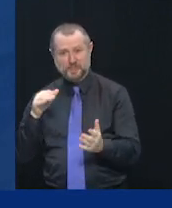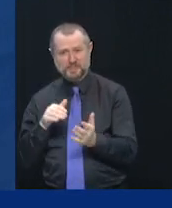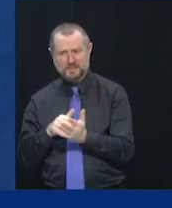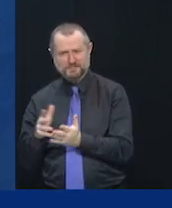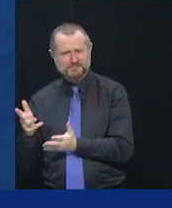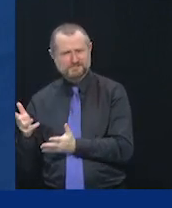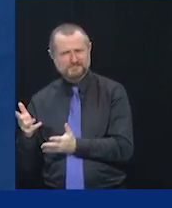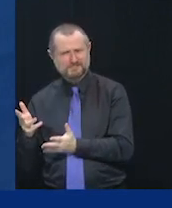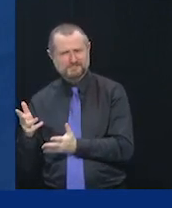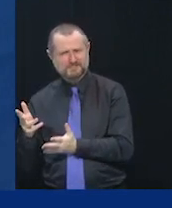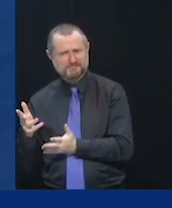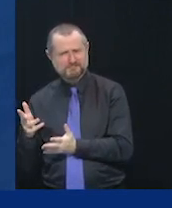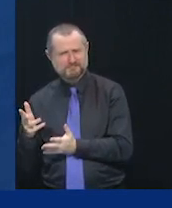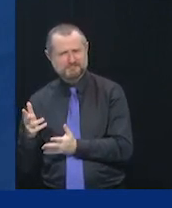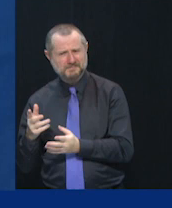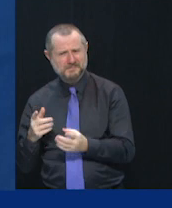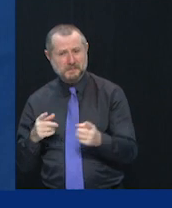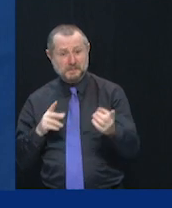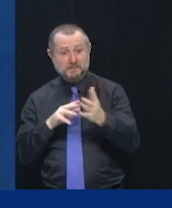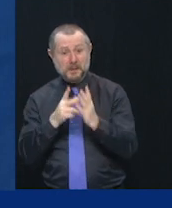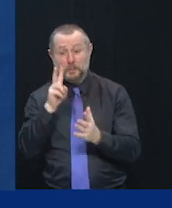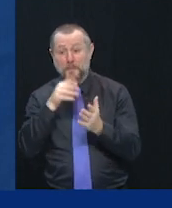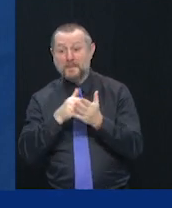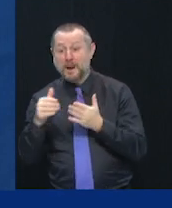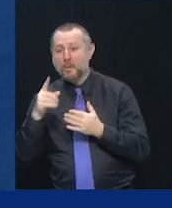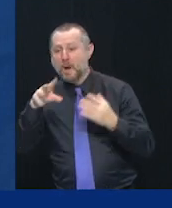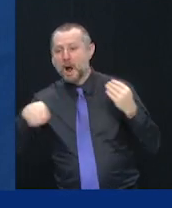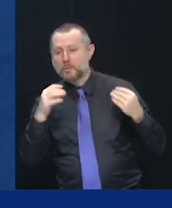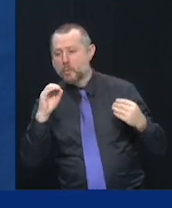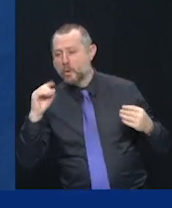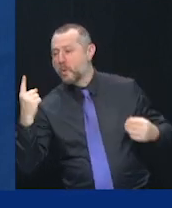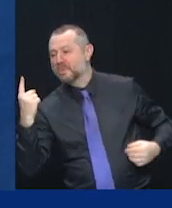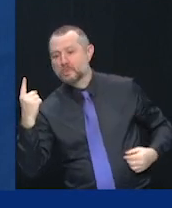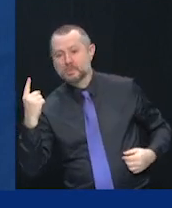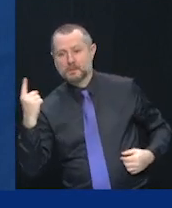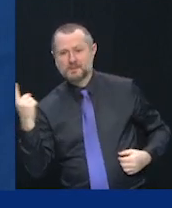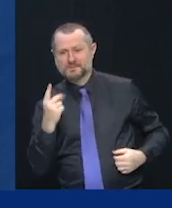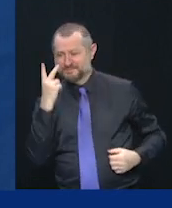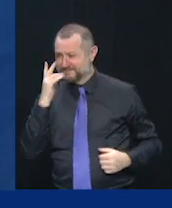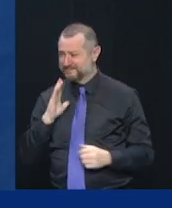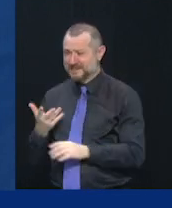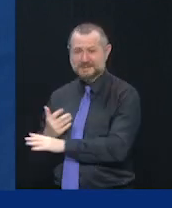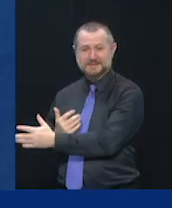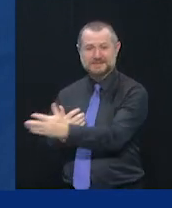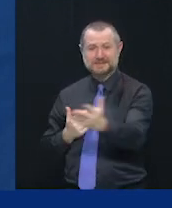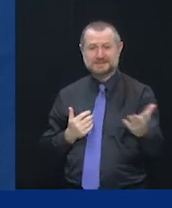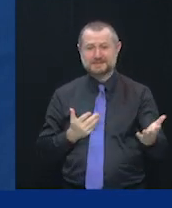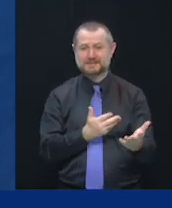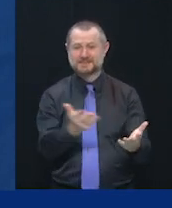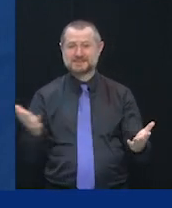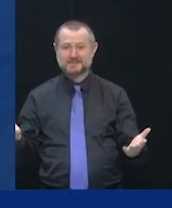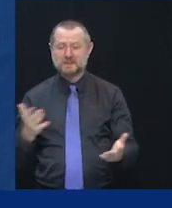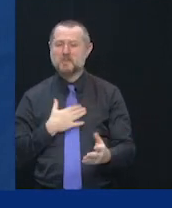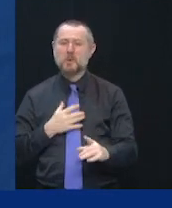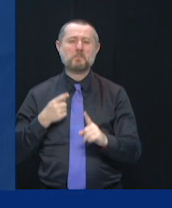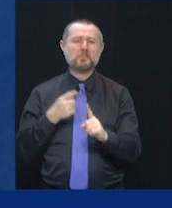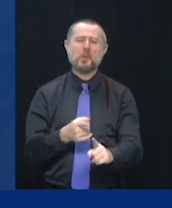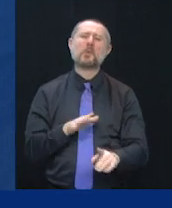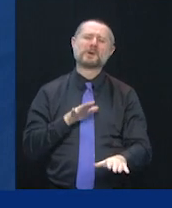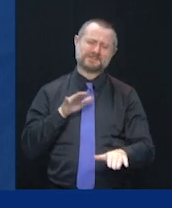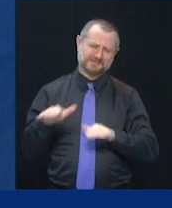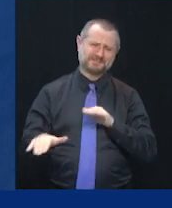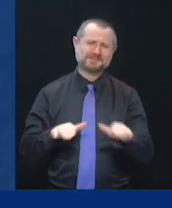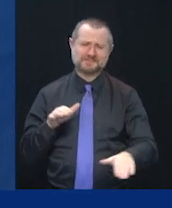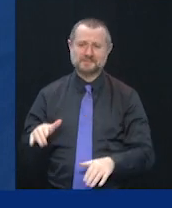2,000,001, right? So please go back and try 1 more time, but 1 more week for